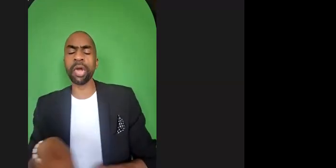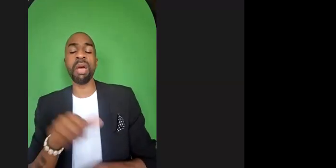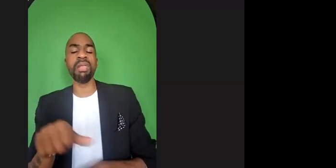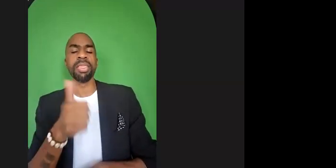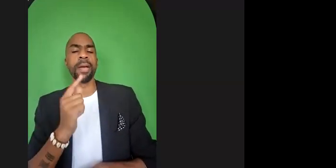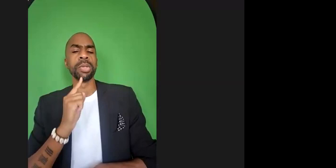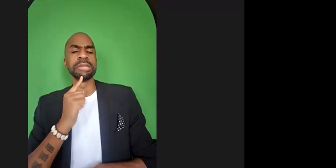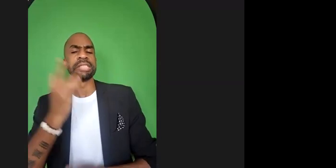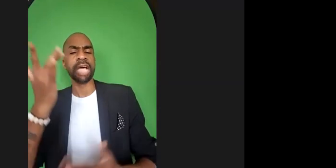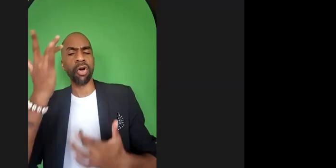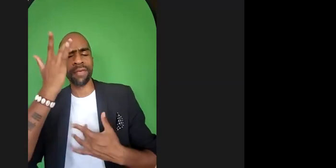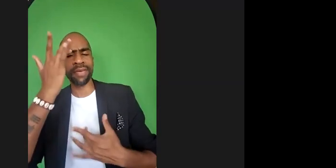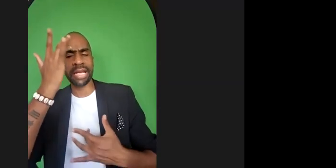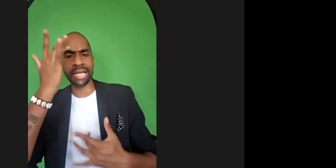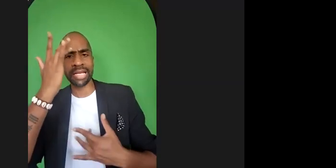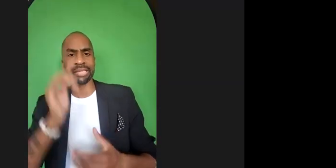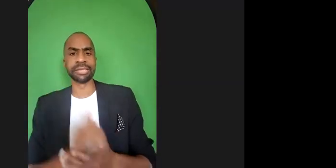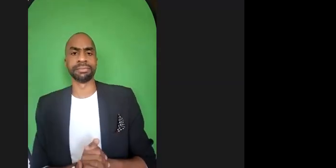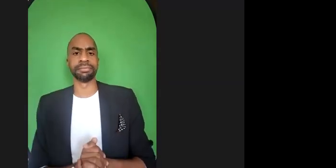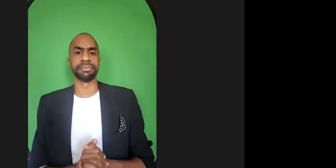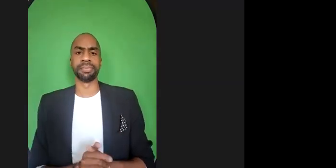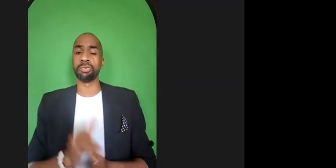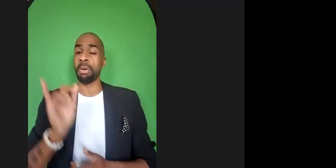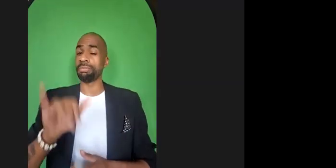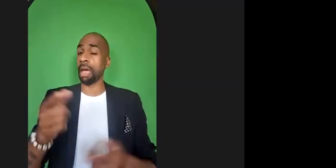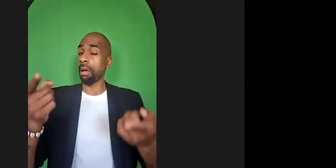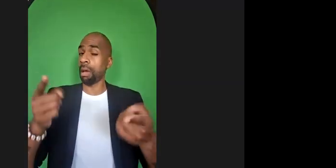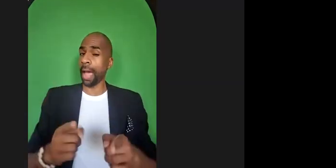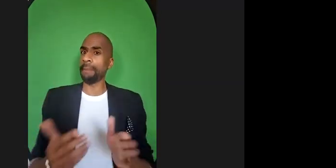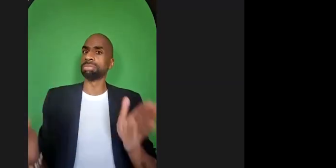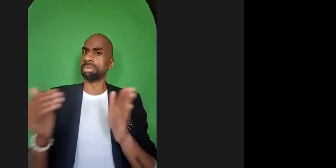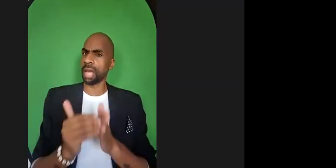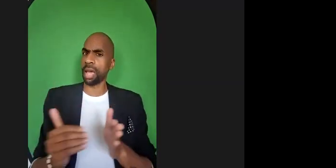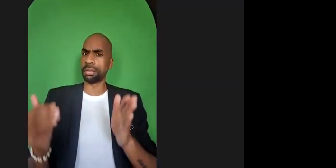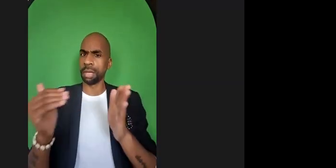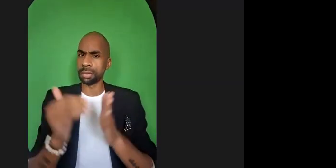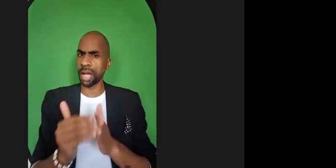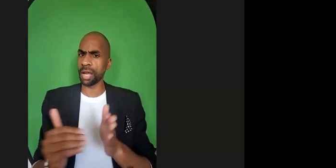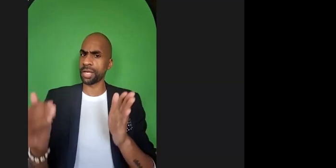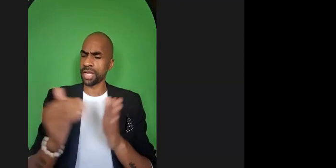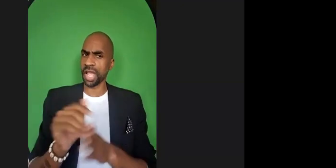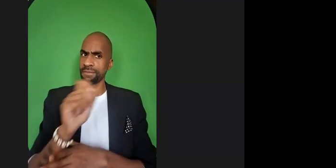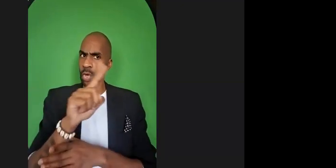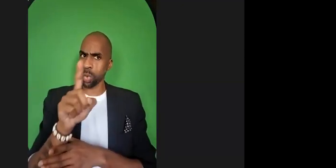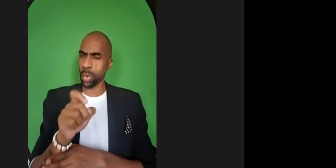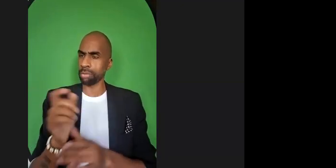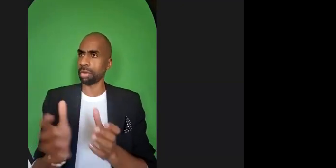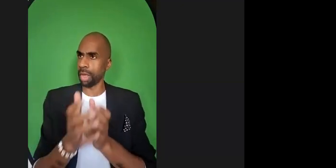illness. So this is something that comes up frequently, at least questions about it come up very frequently in our